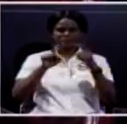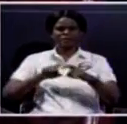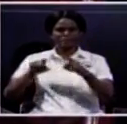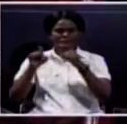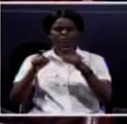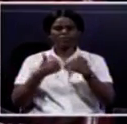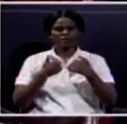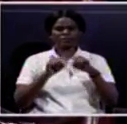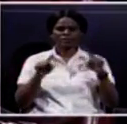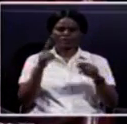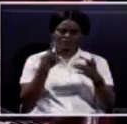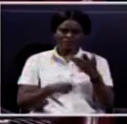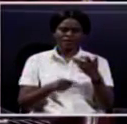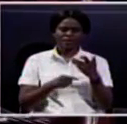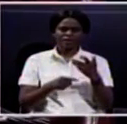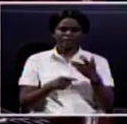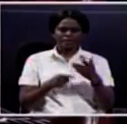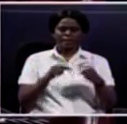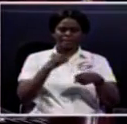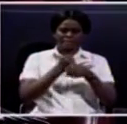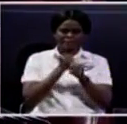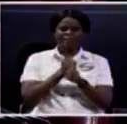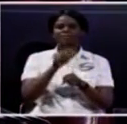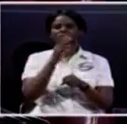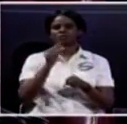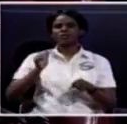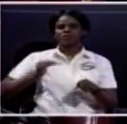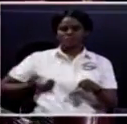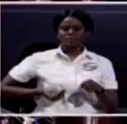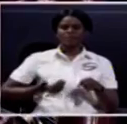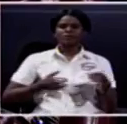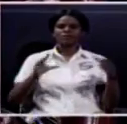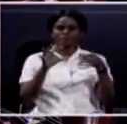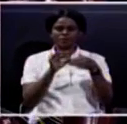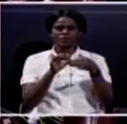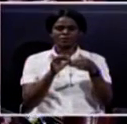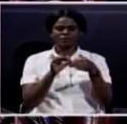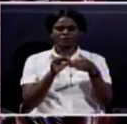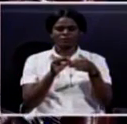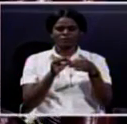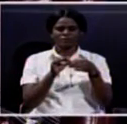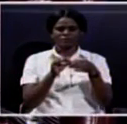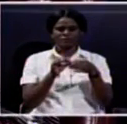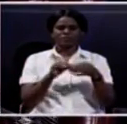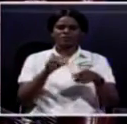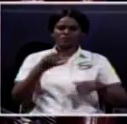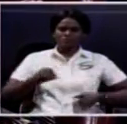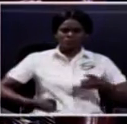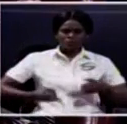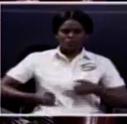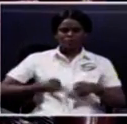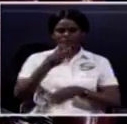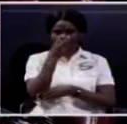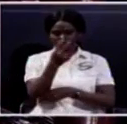line, but what makes men and women join the teaching profession? It is the desire. It is the joy to see